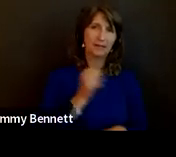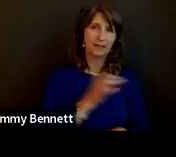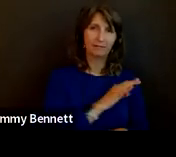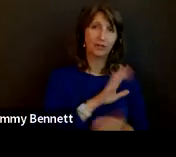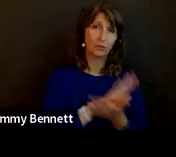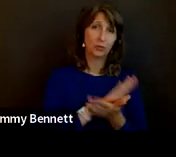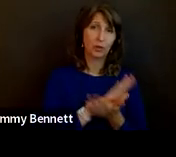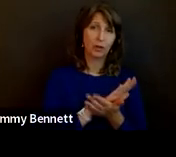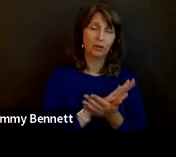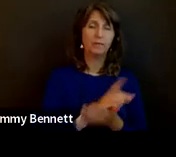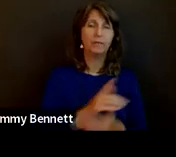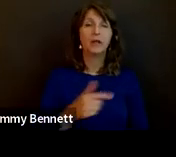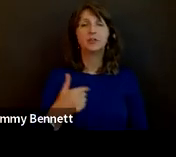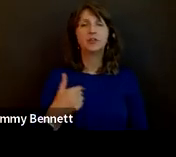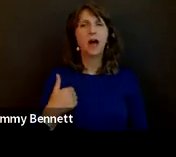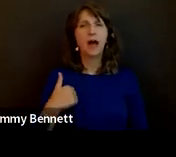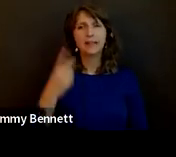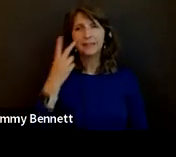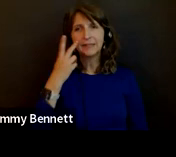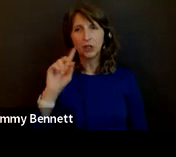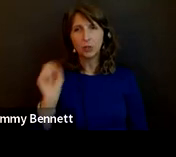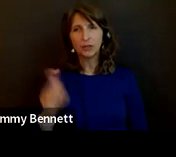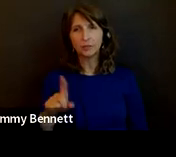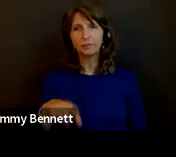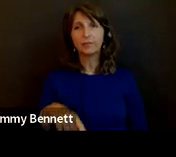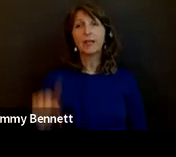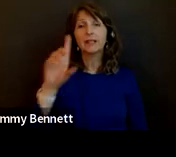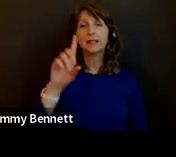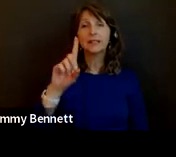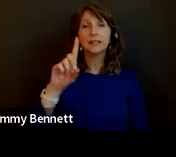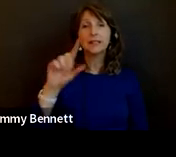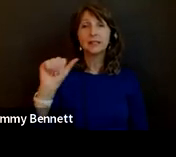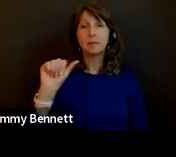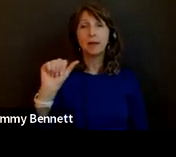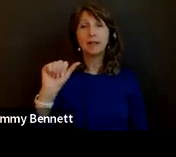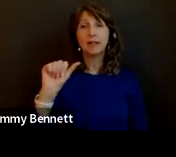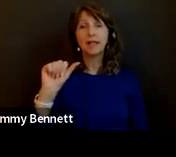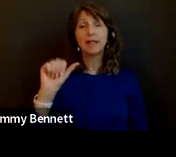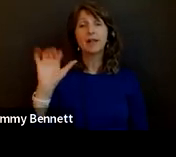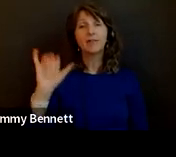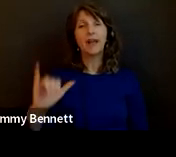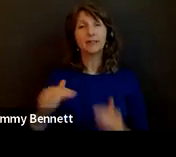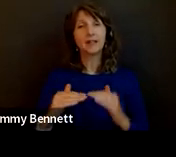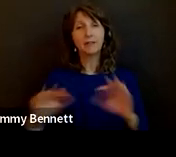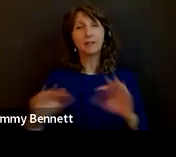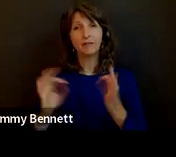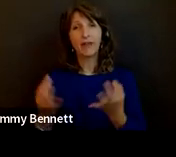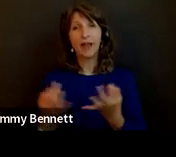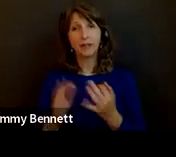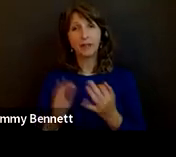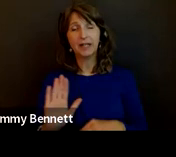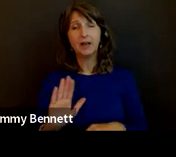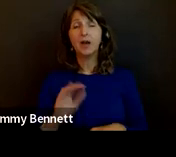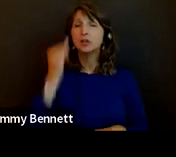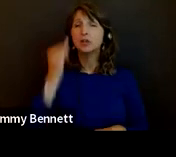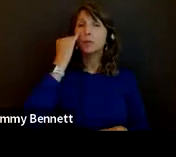So I have a question here. Um, Disability operates at the level of the family. What about kids who have parents with a disability? With